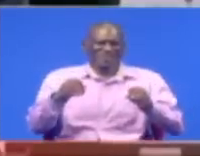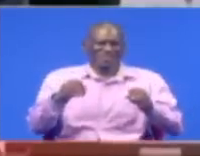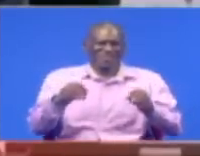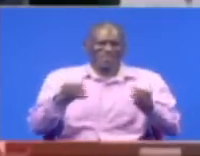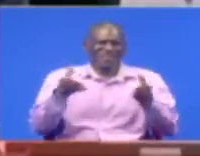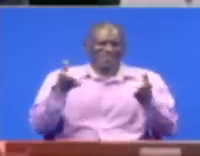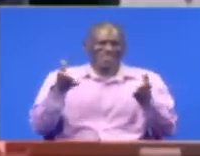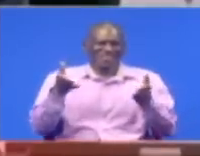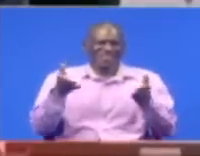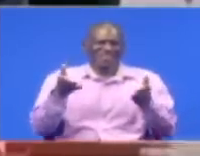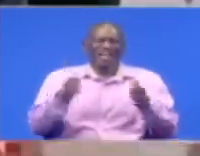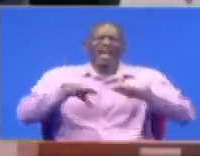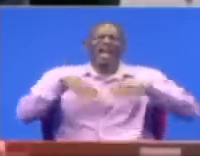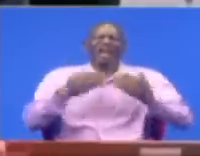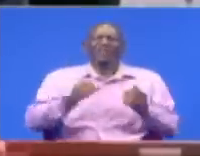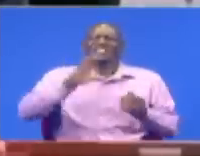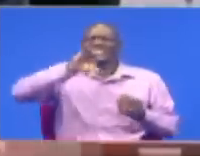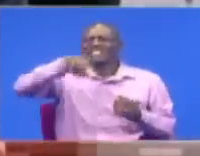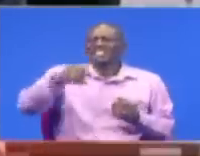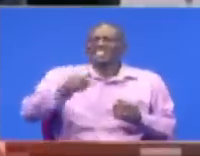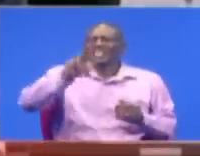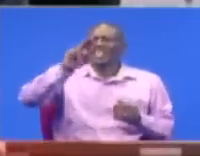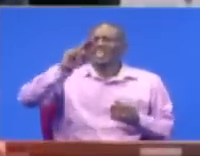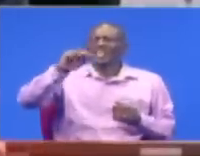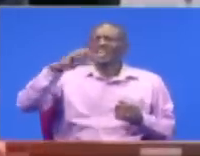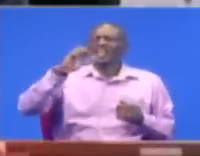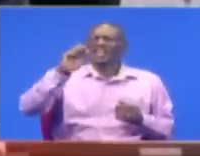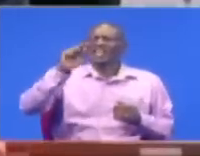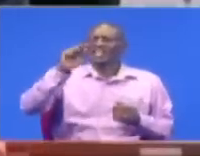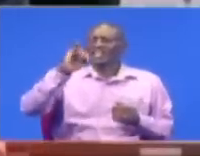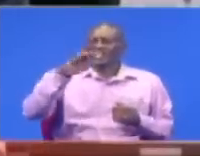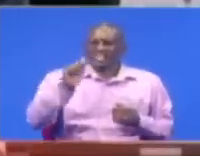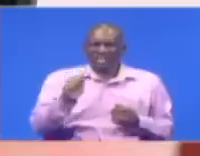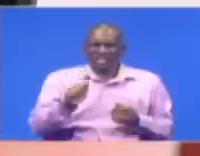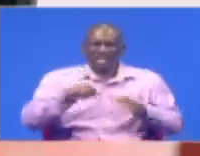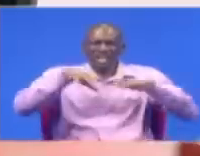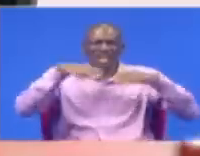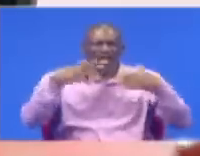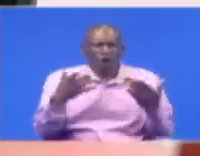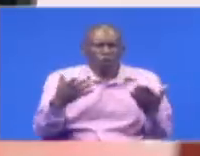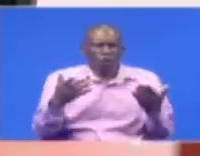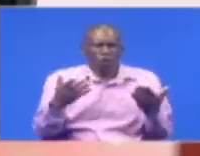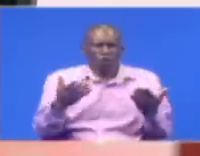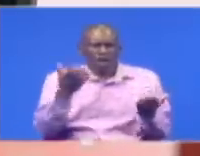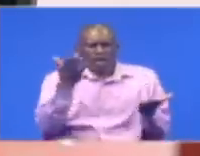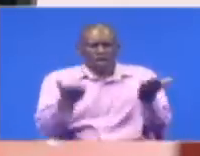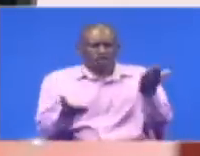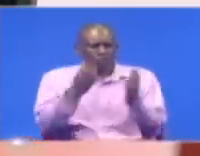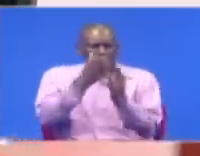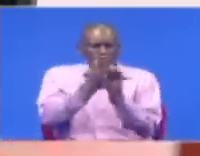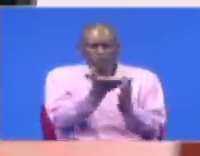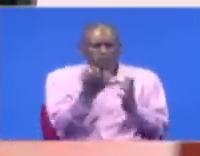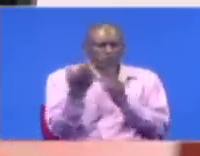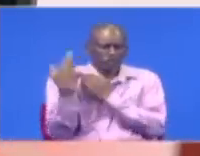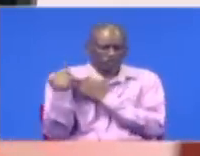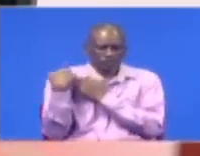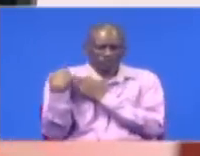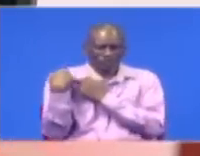So how would Chief Justice Ngatia balance between those roles?